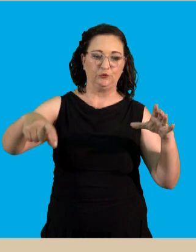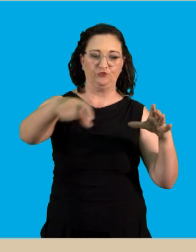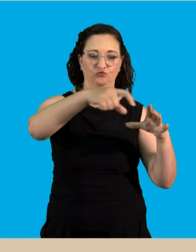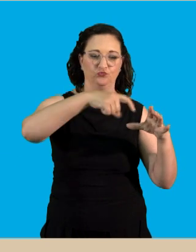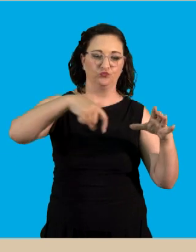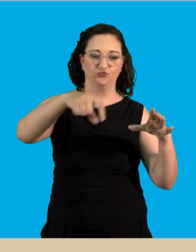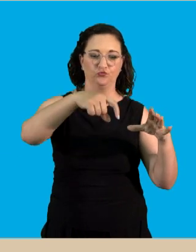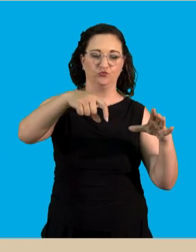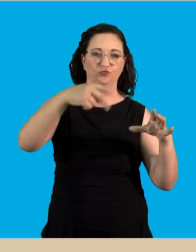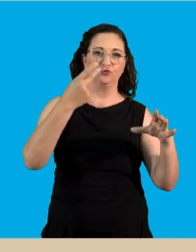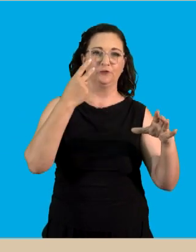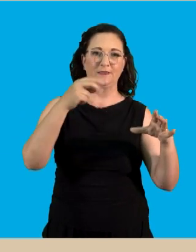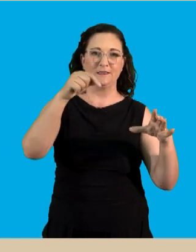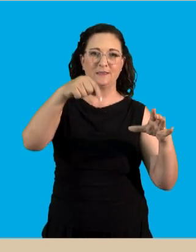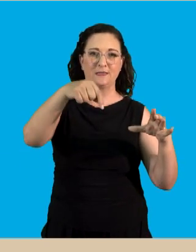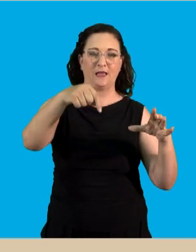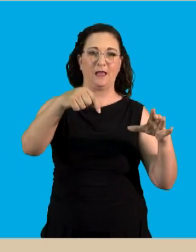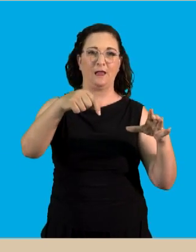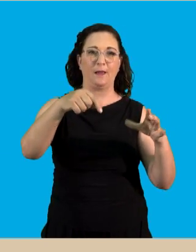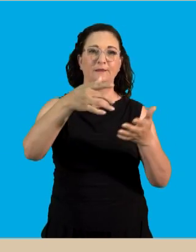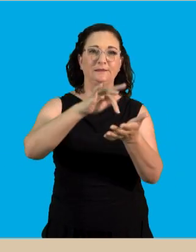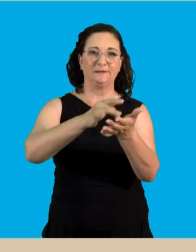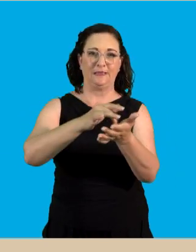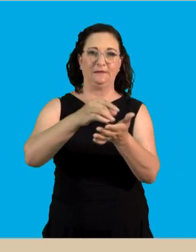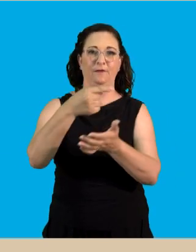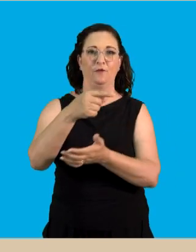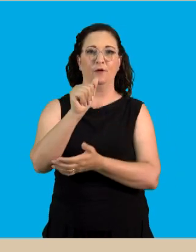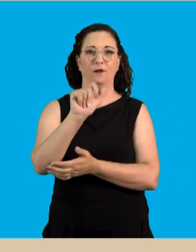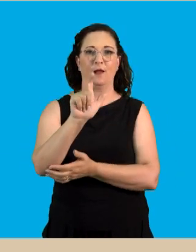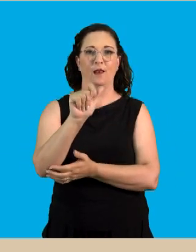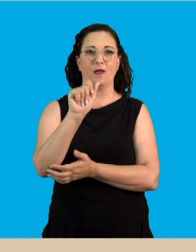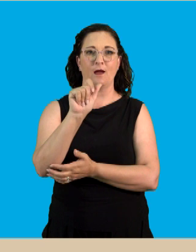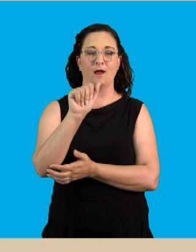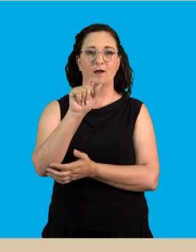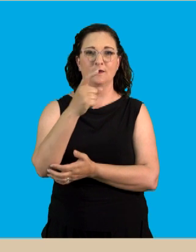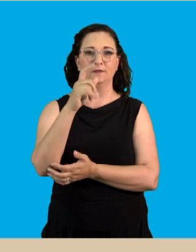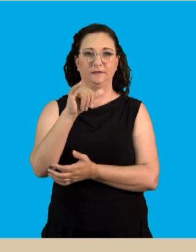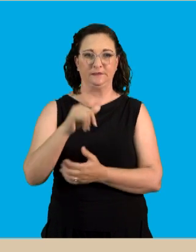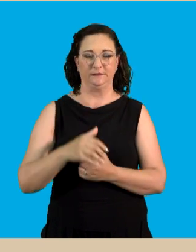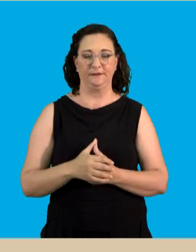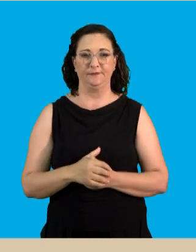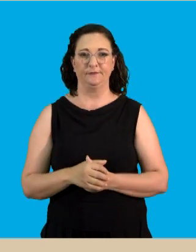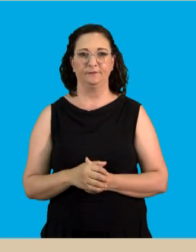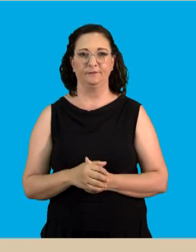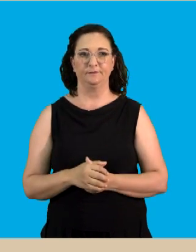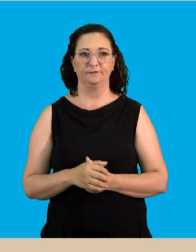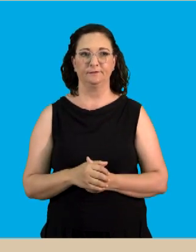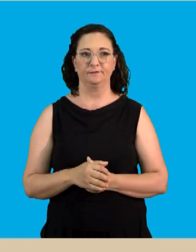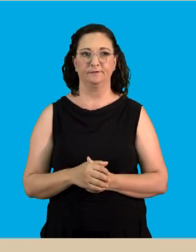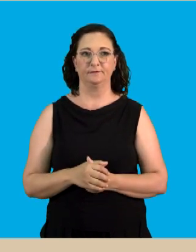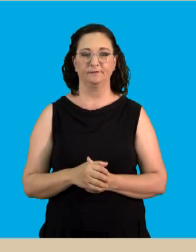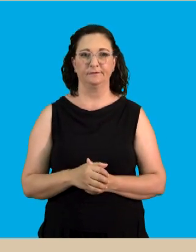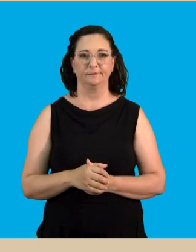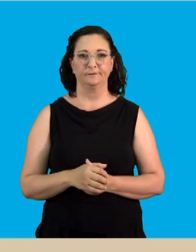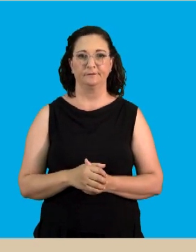of the galaxy. So this is what you are actually looking at. You are looking at the thin band of light that is inwards at the center of